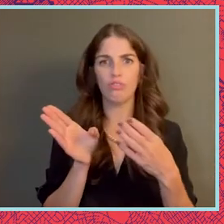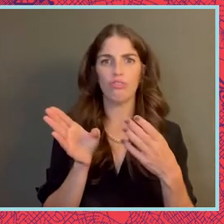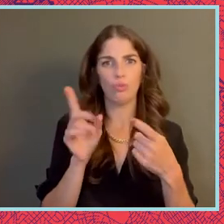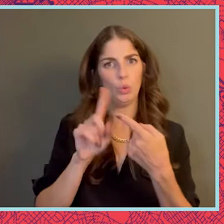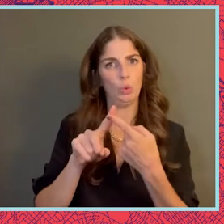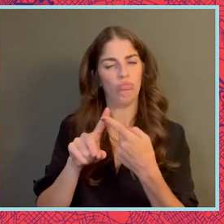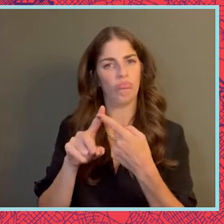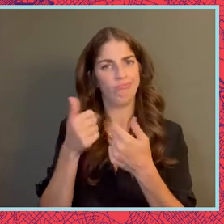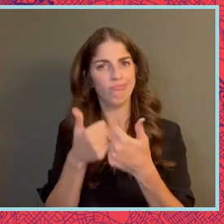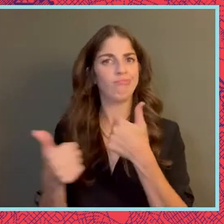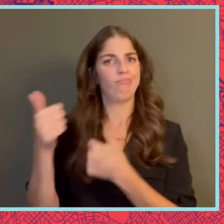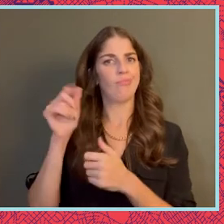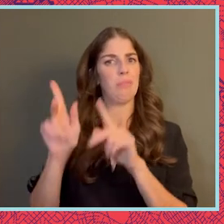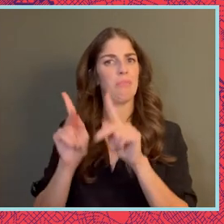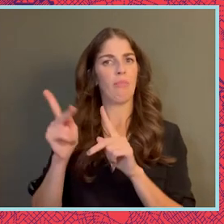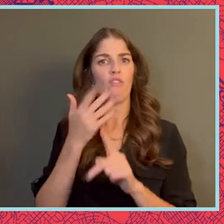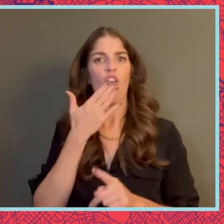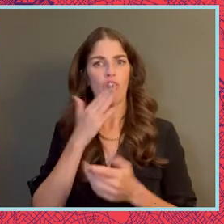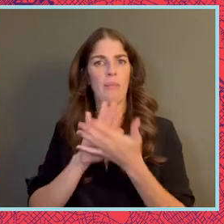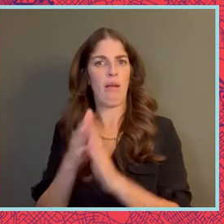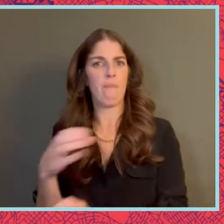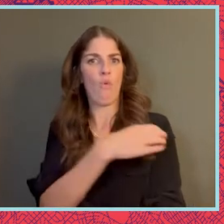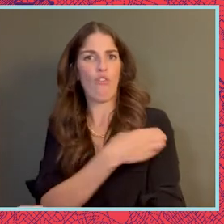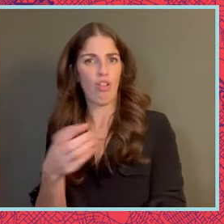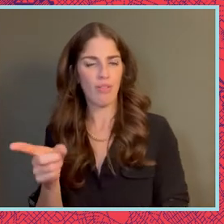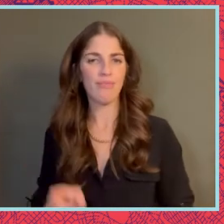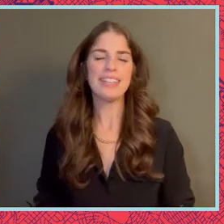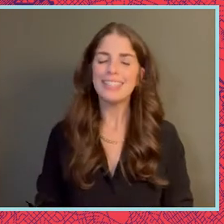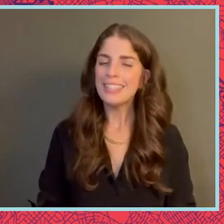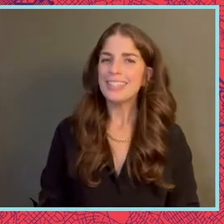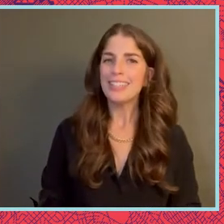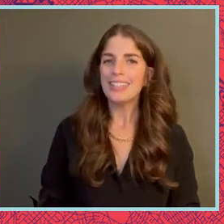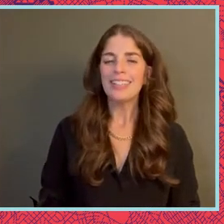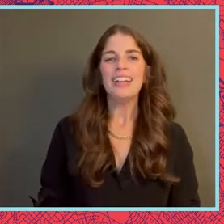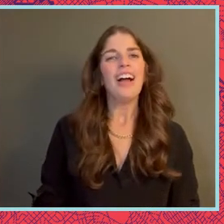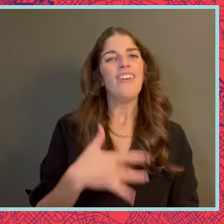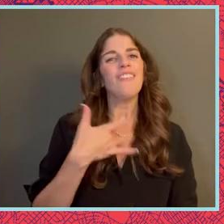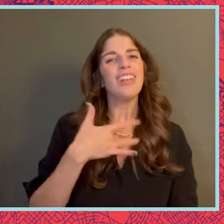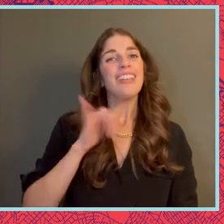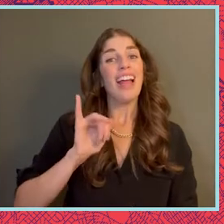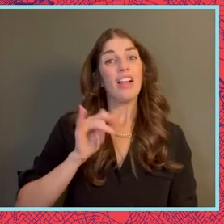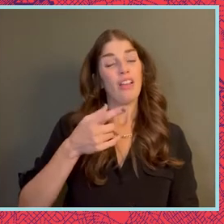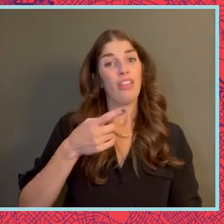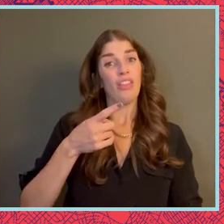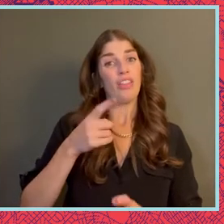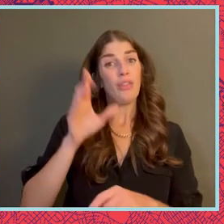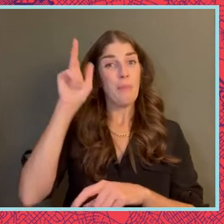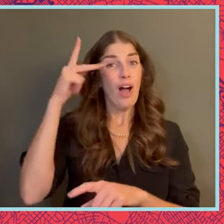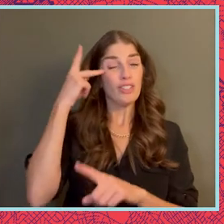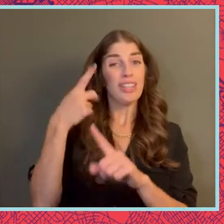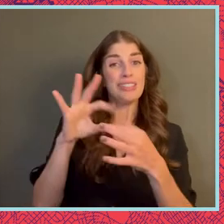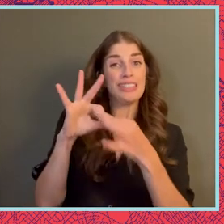color. But it's very, you know, this is what we're seeing is very much the sort of resurgence of the politics, you know, of